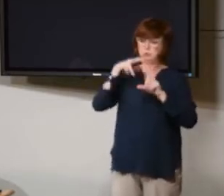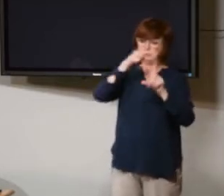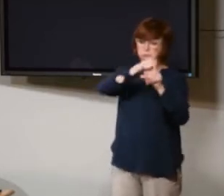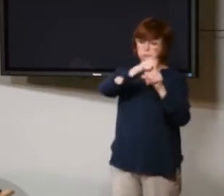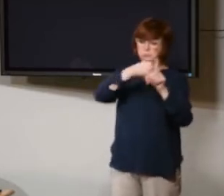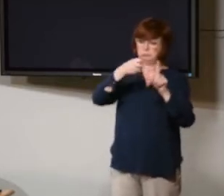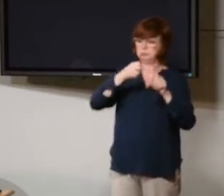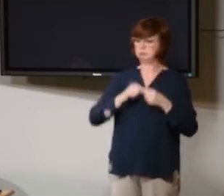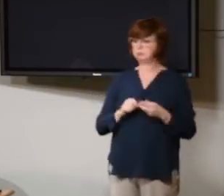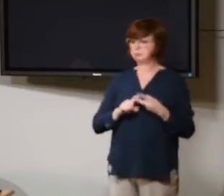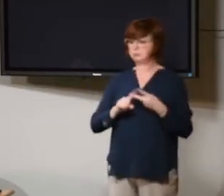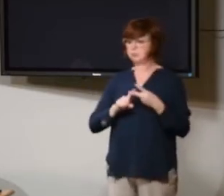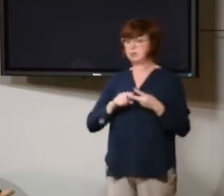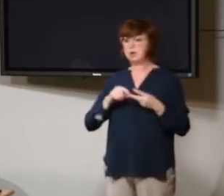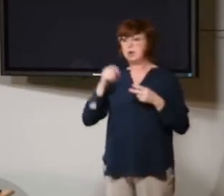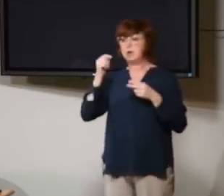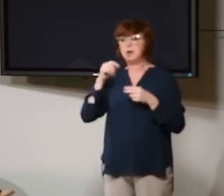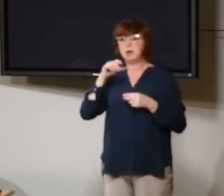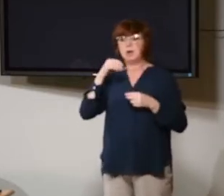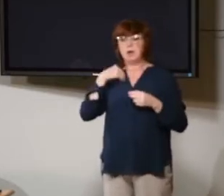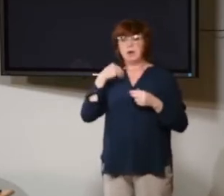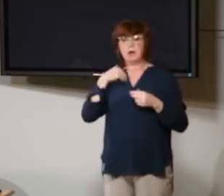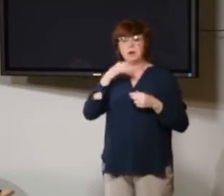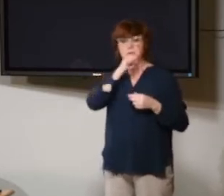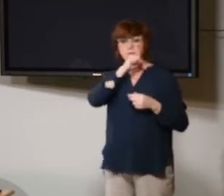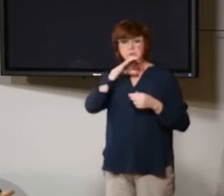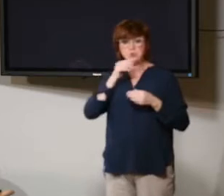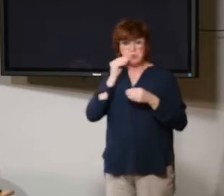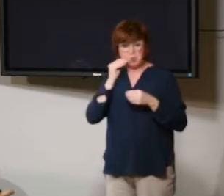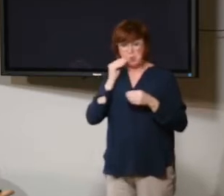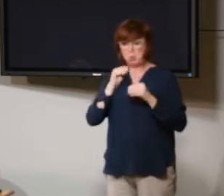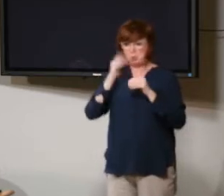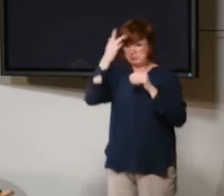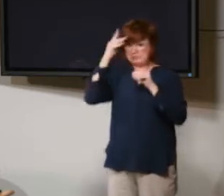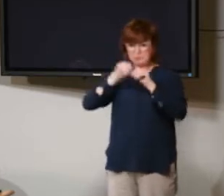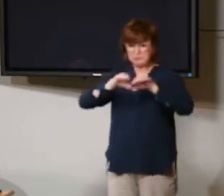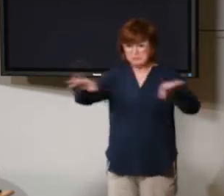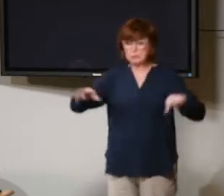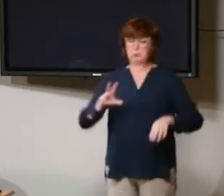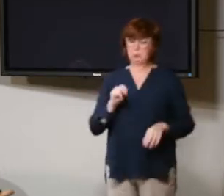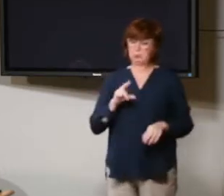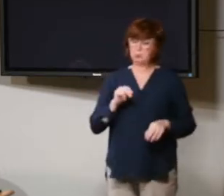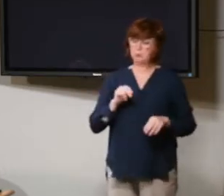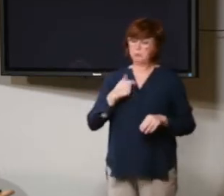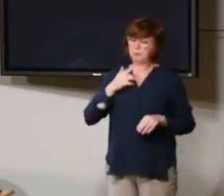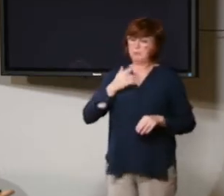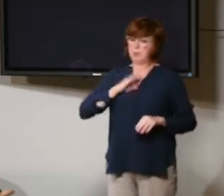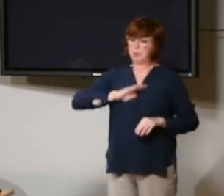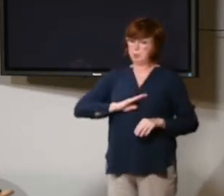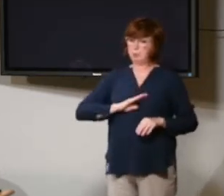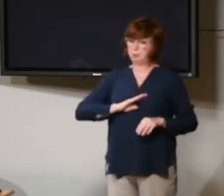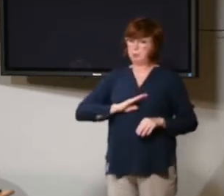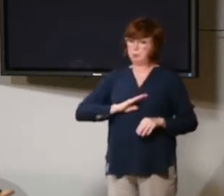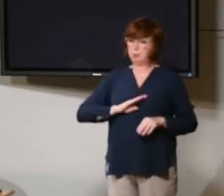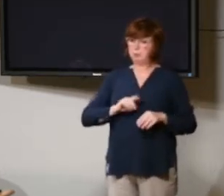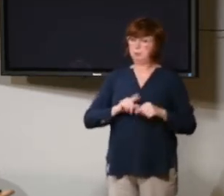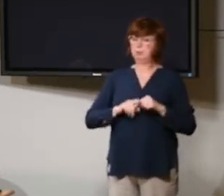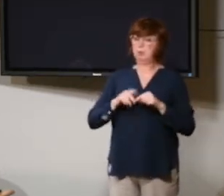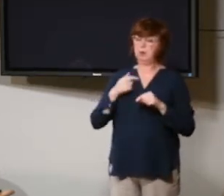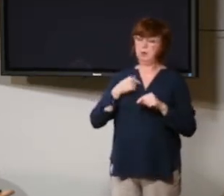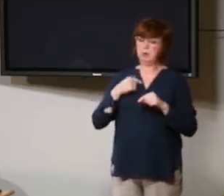care facilities. Other provinces have been reporting, so it remains essential in terms of being very thoughtful about